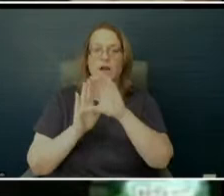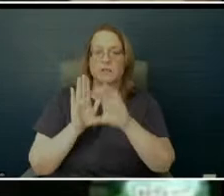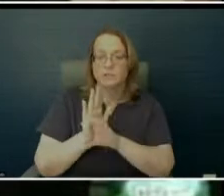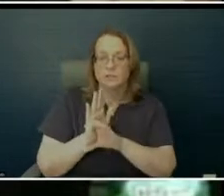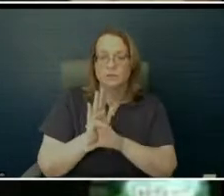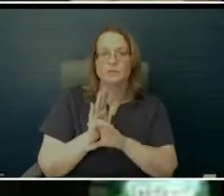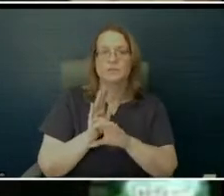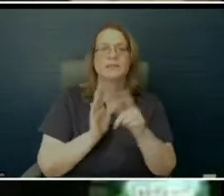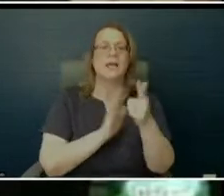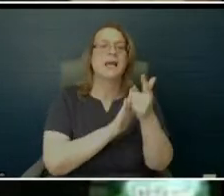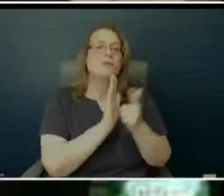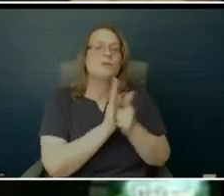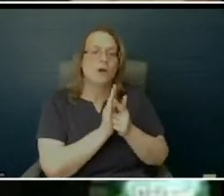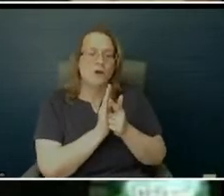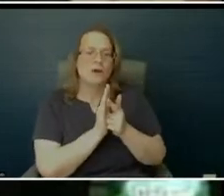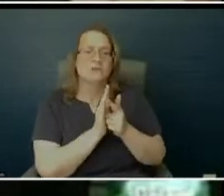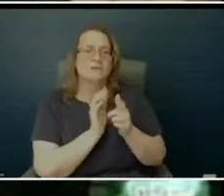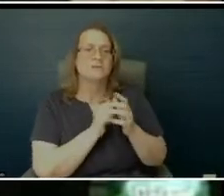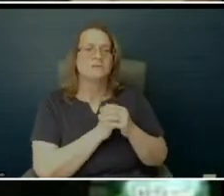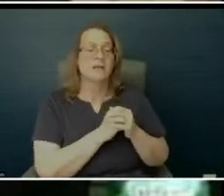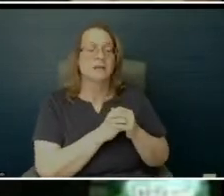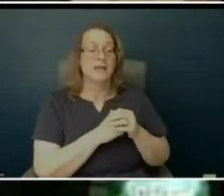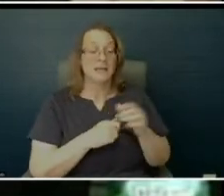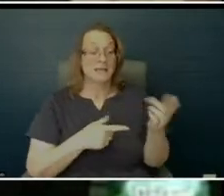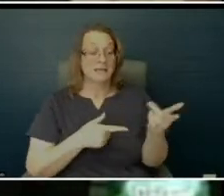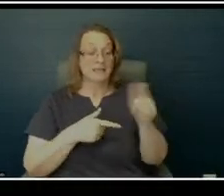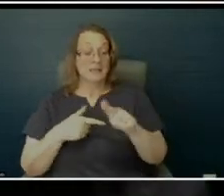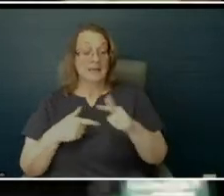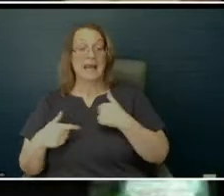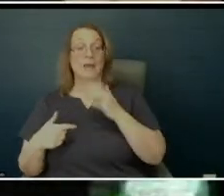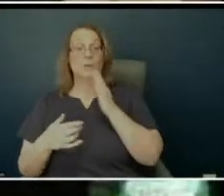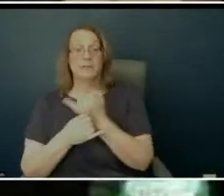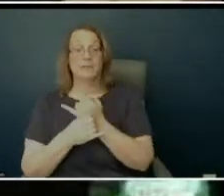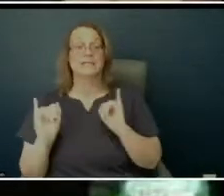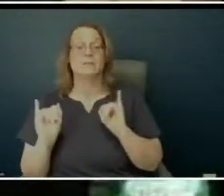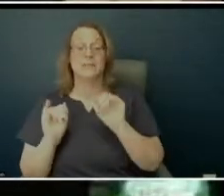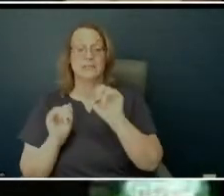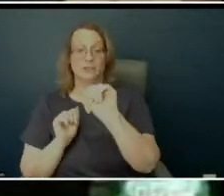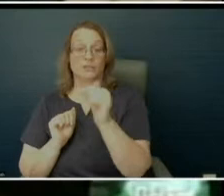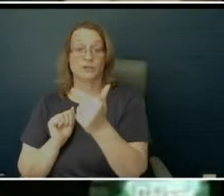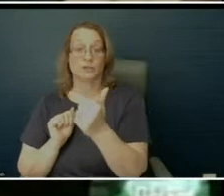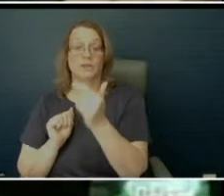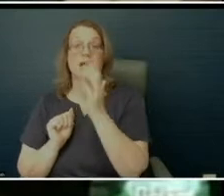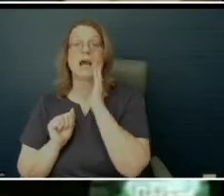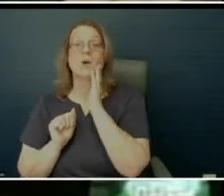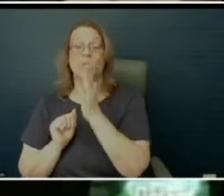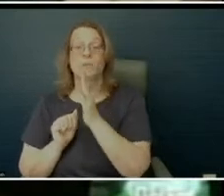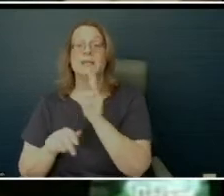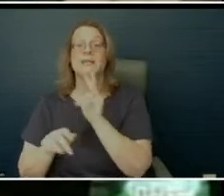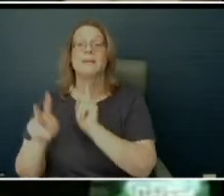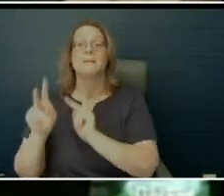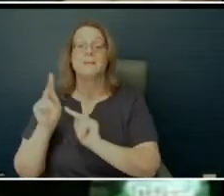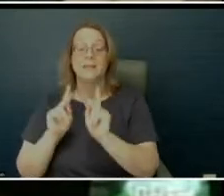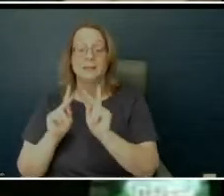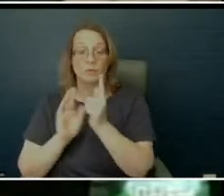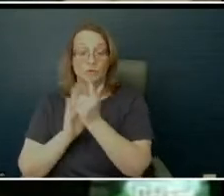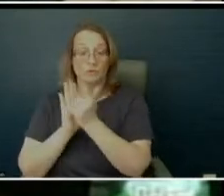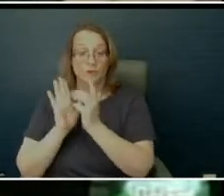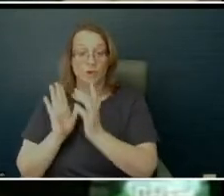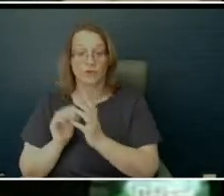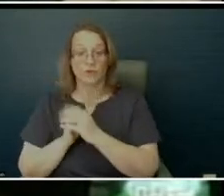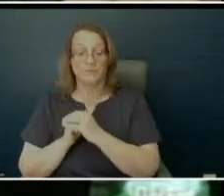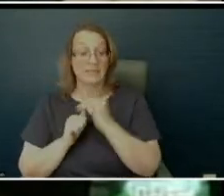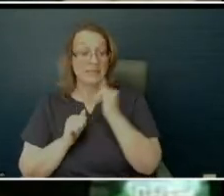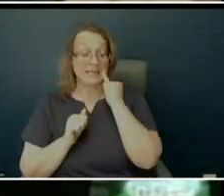an independent attorney general. I will be the people's lawyer. If, however, there were an issue that I thought were